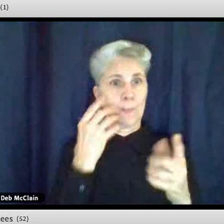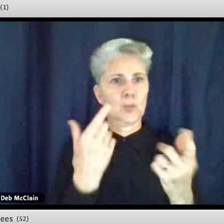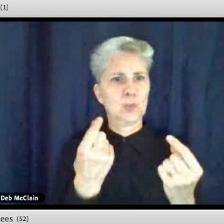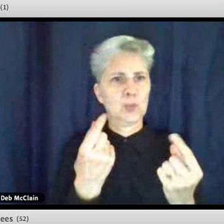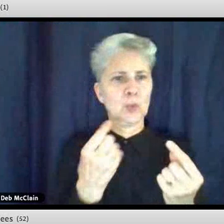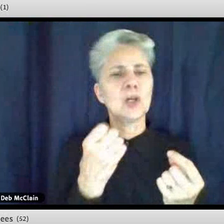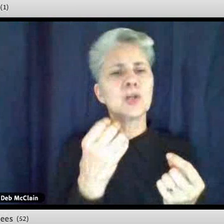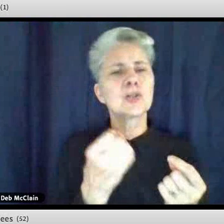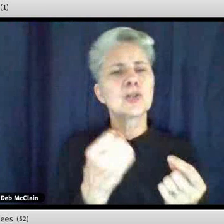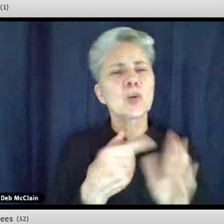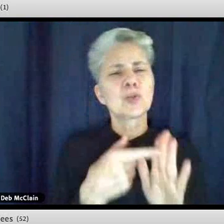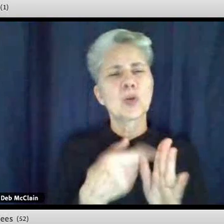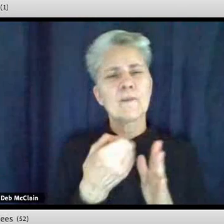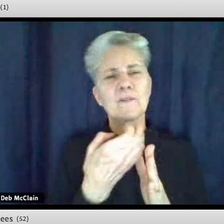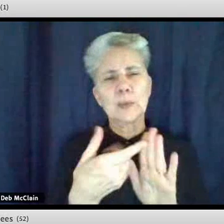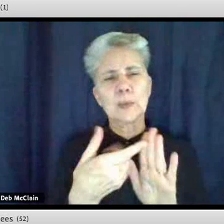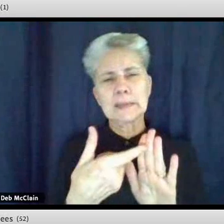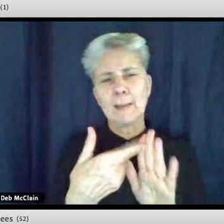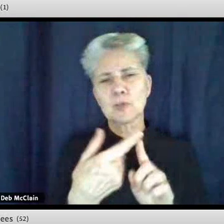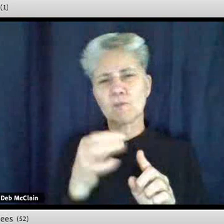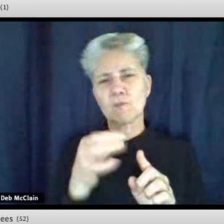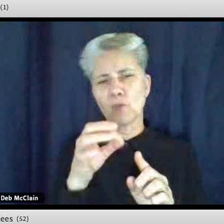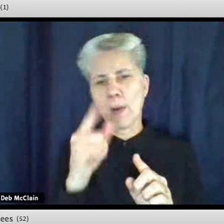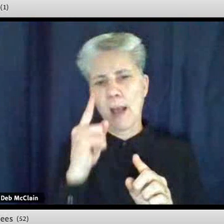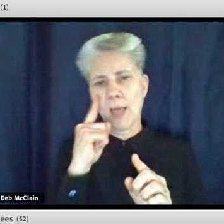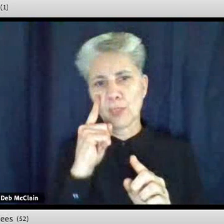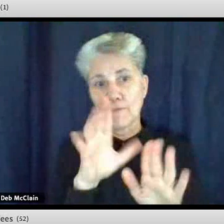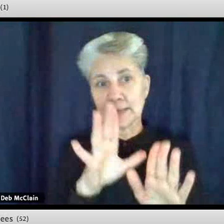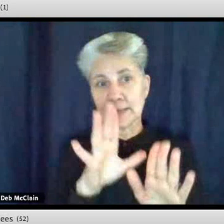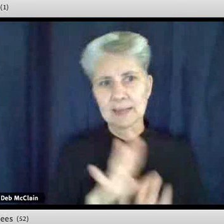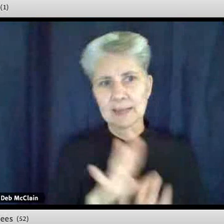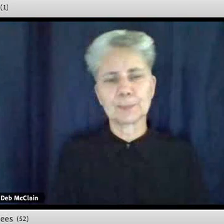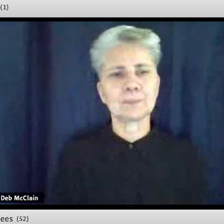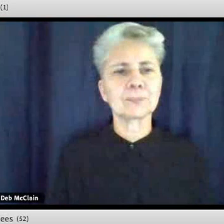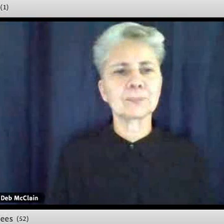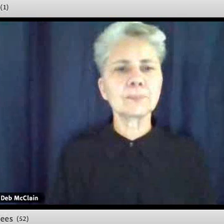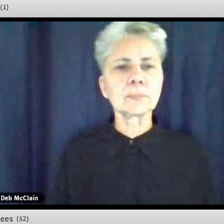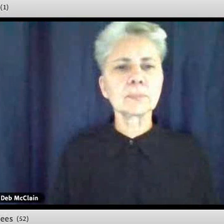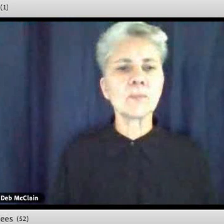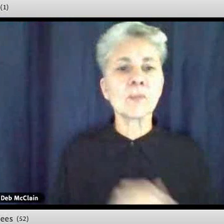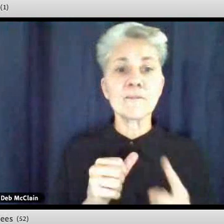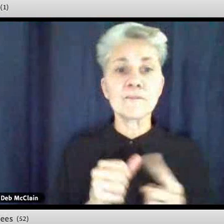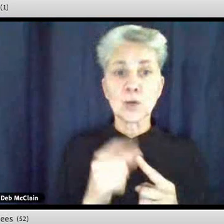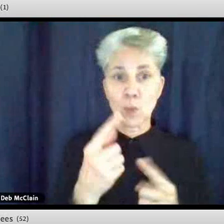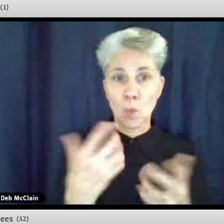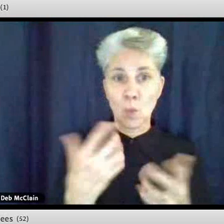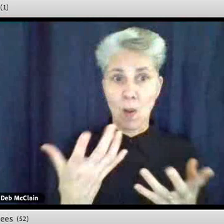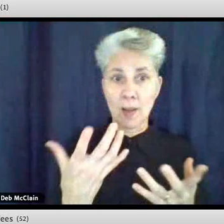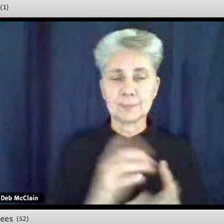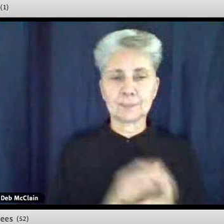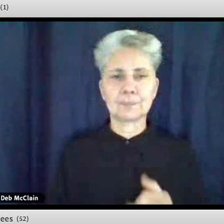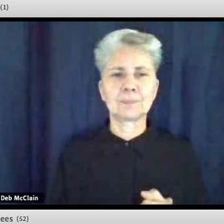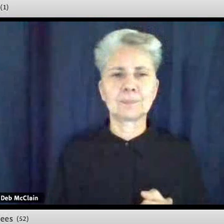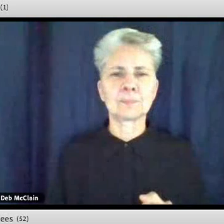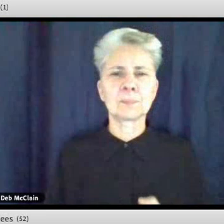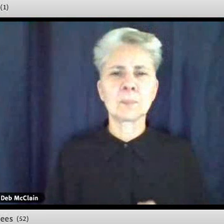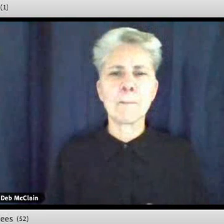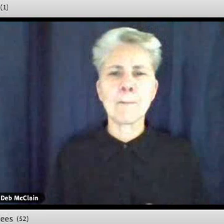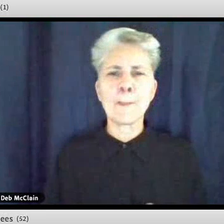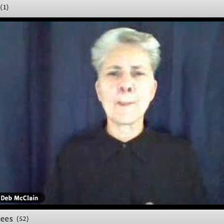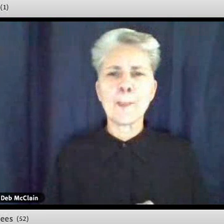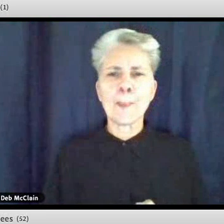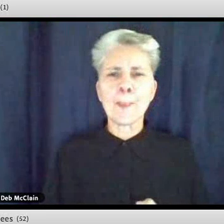we help you while you're at home? So just want to show you a couple of examples from Florida that I think are fantastic. This first one,